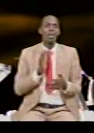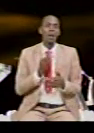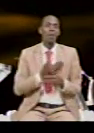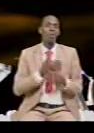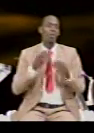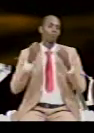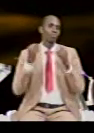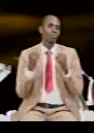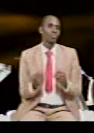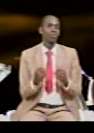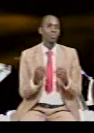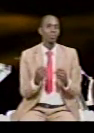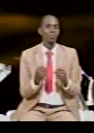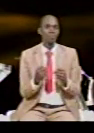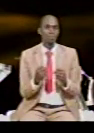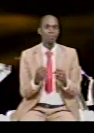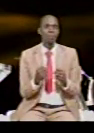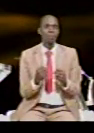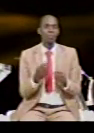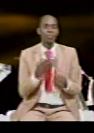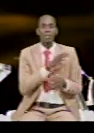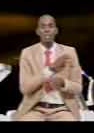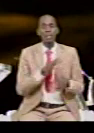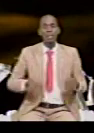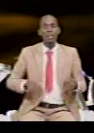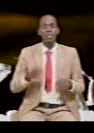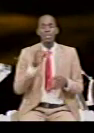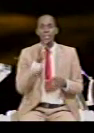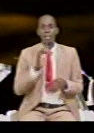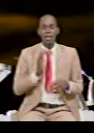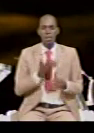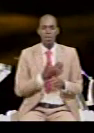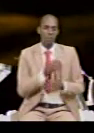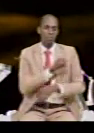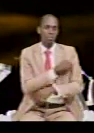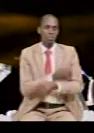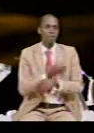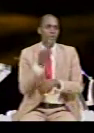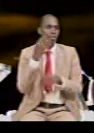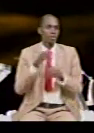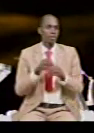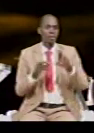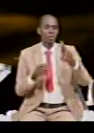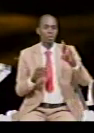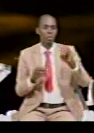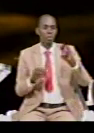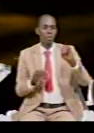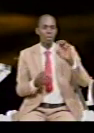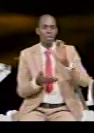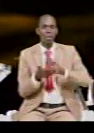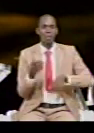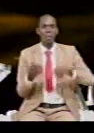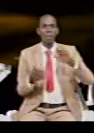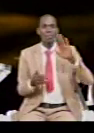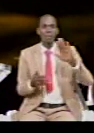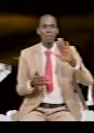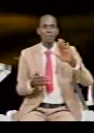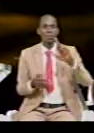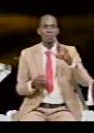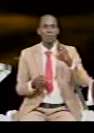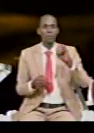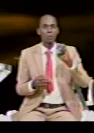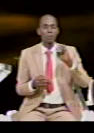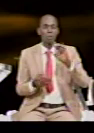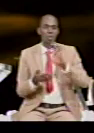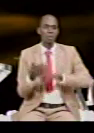of victorious living, Christ is our strength. Romans chapter 5. Romans chapter 5, I read